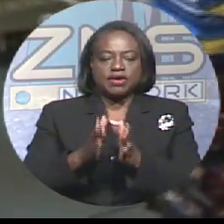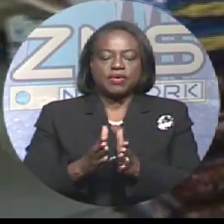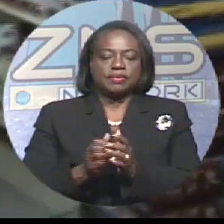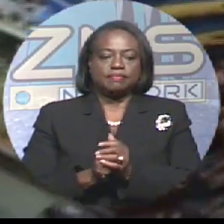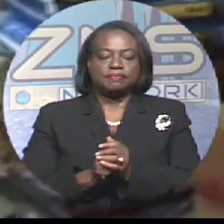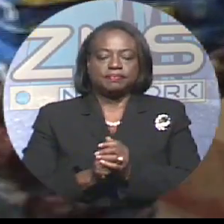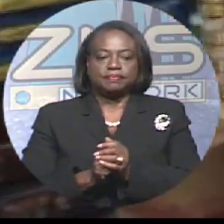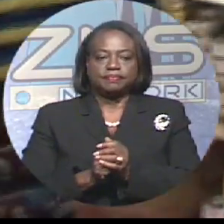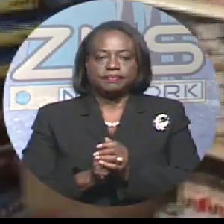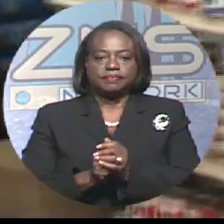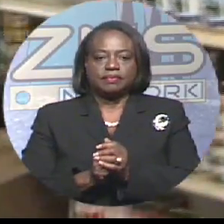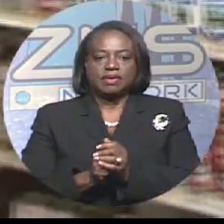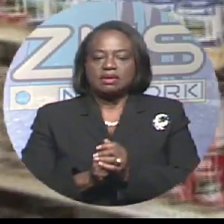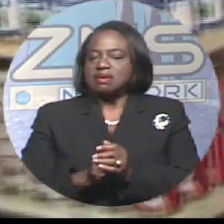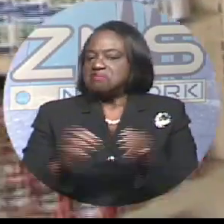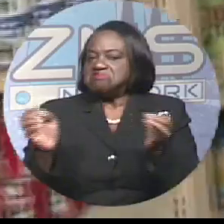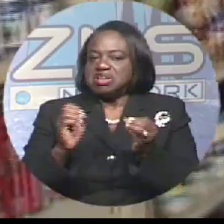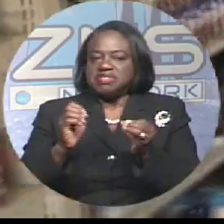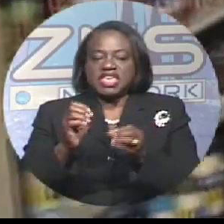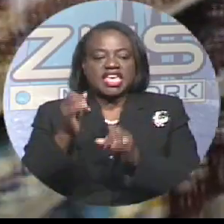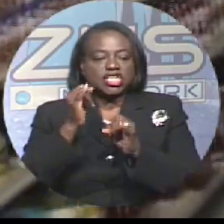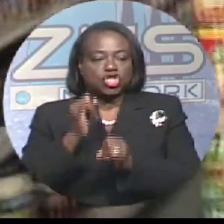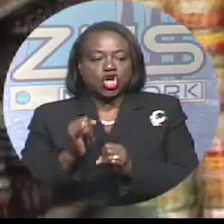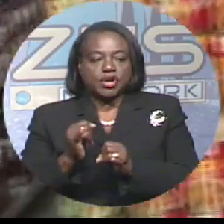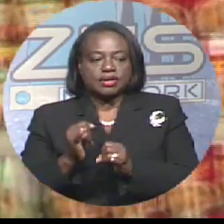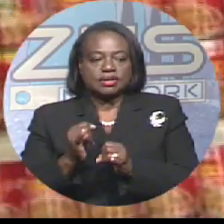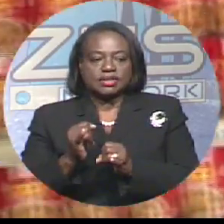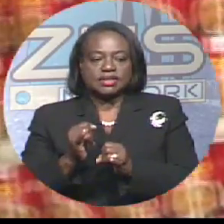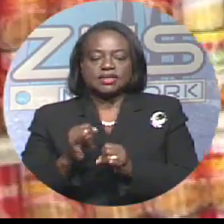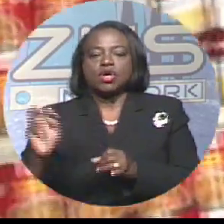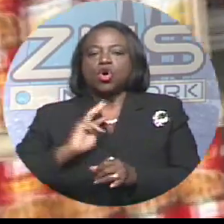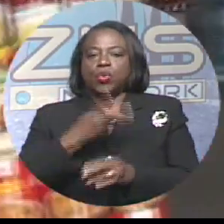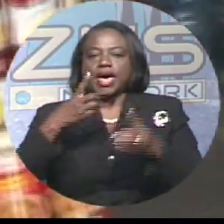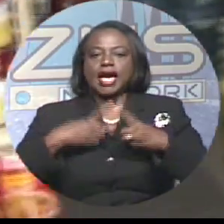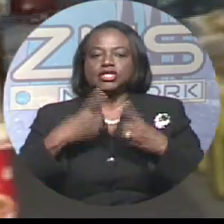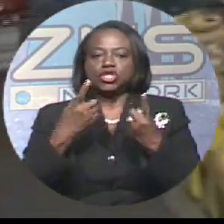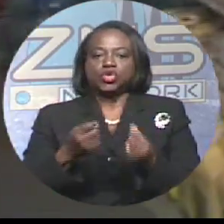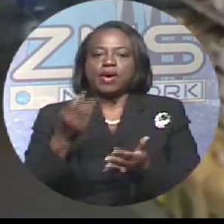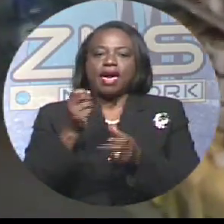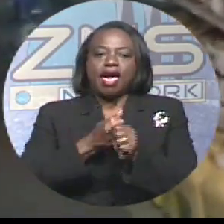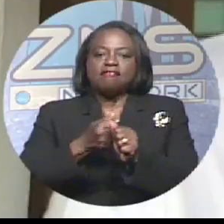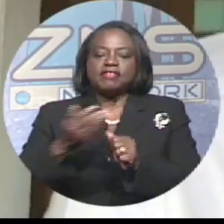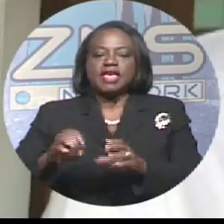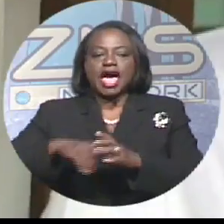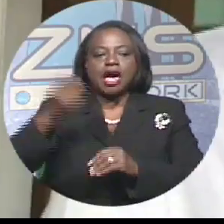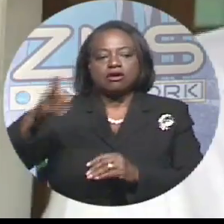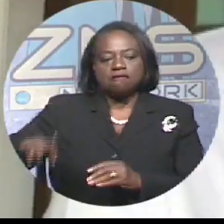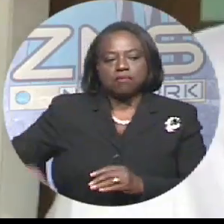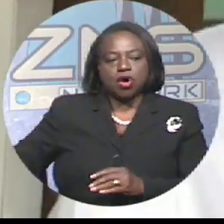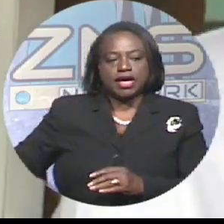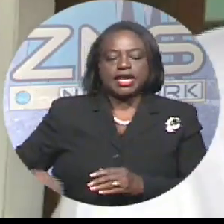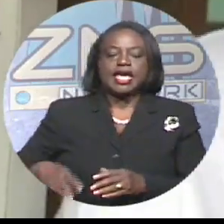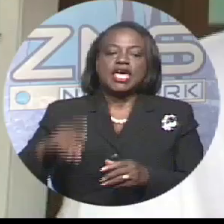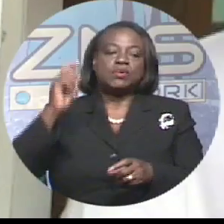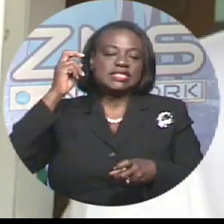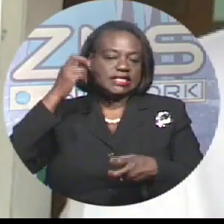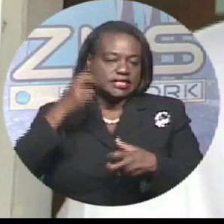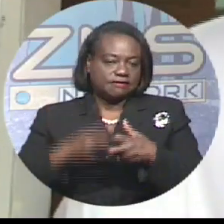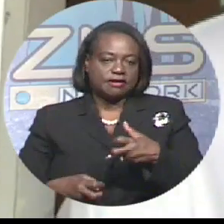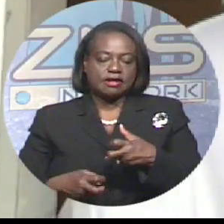islands, most of them don't have insurance. So you have to do everything out of pocket. It's been pretty difficult getting